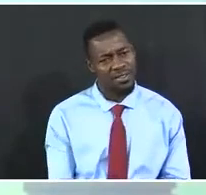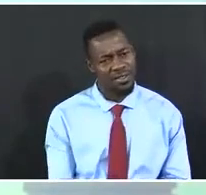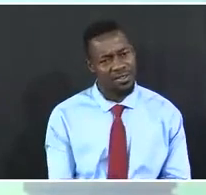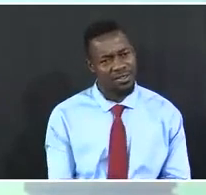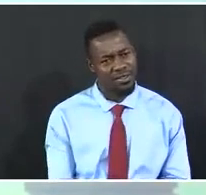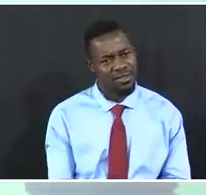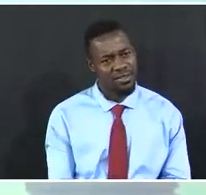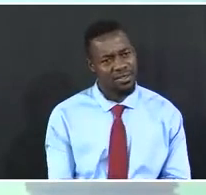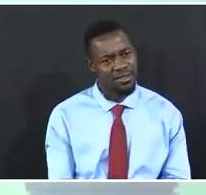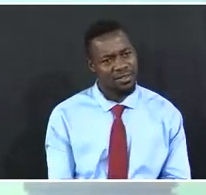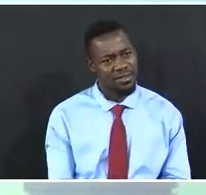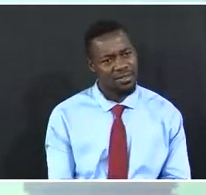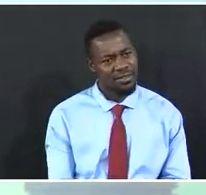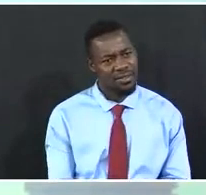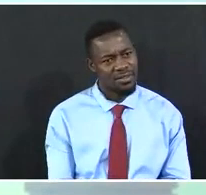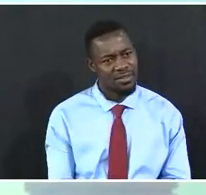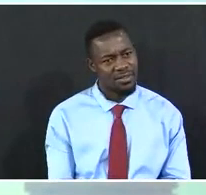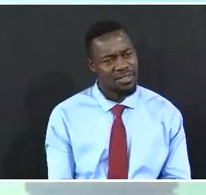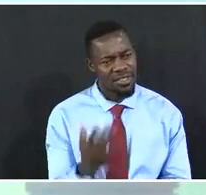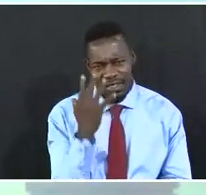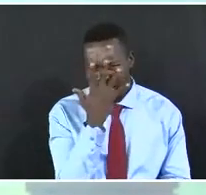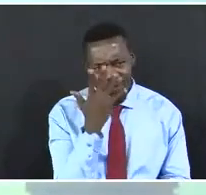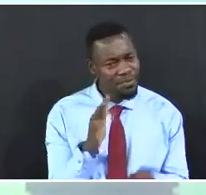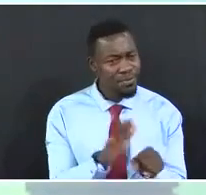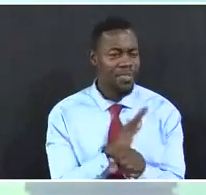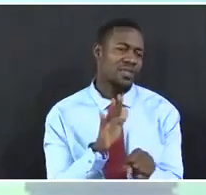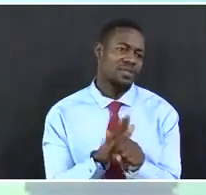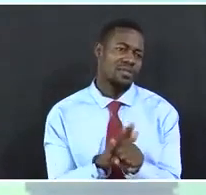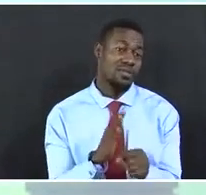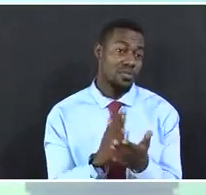That is the love that we have from God.